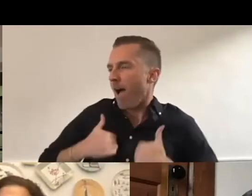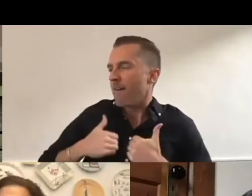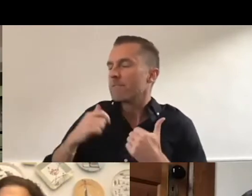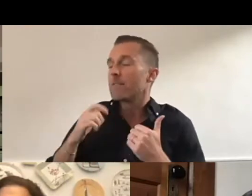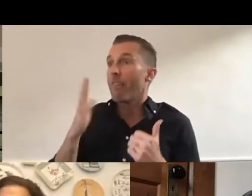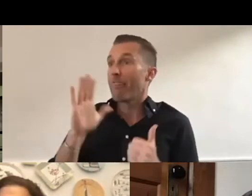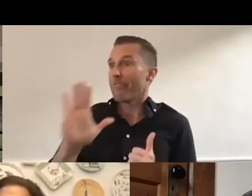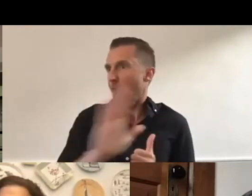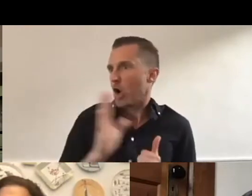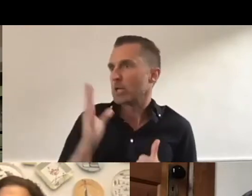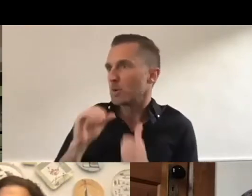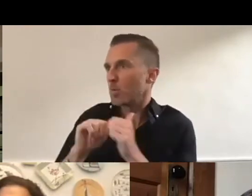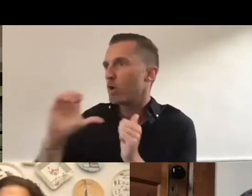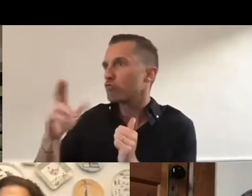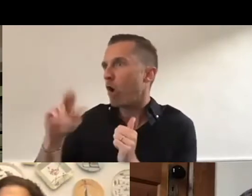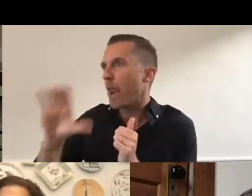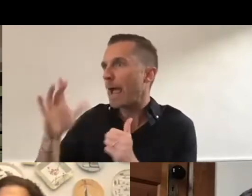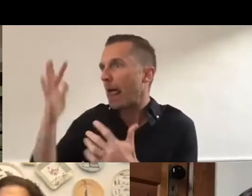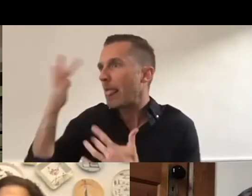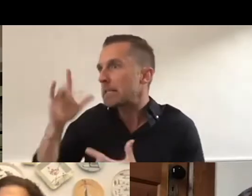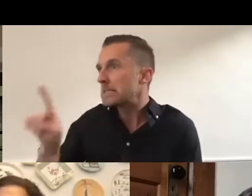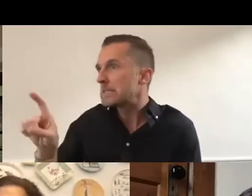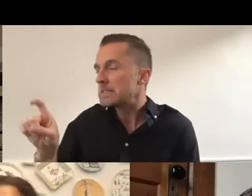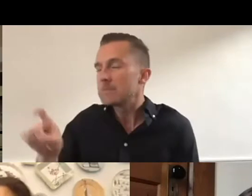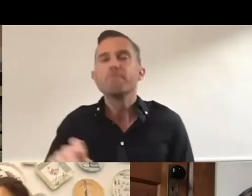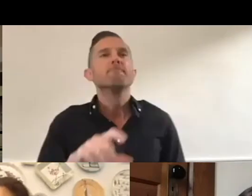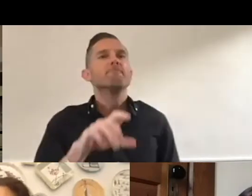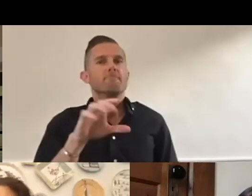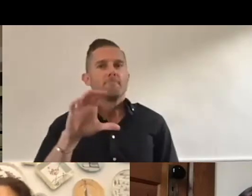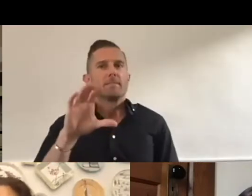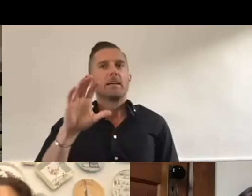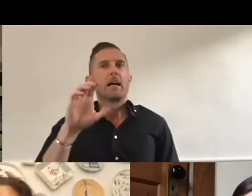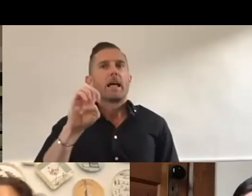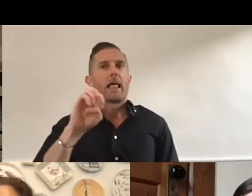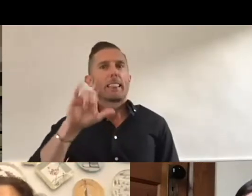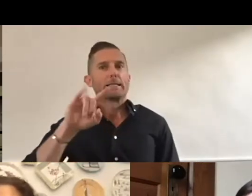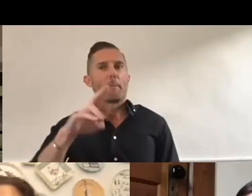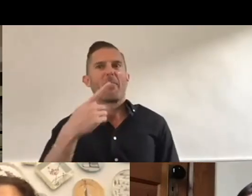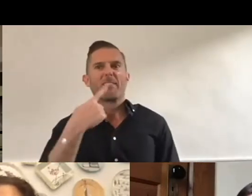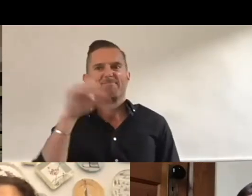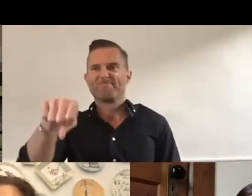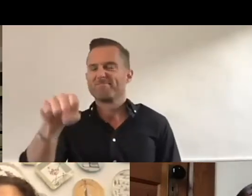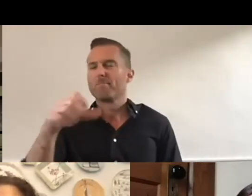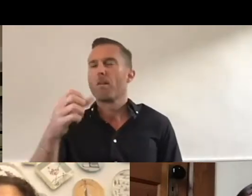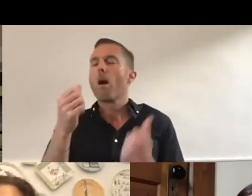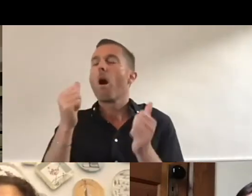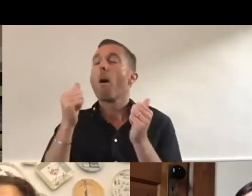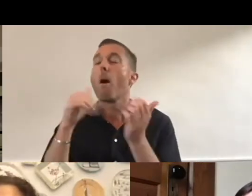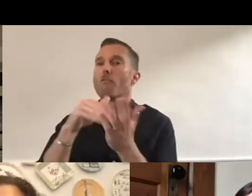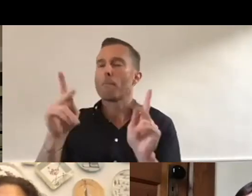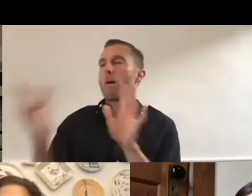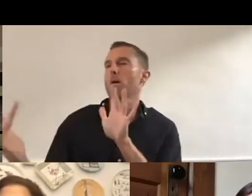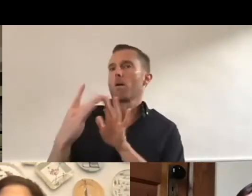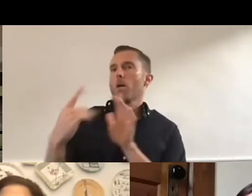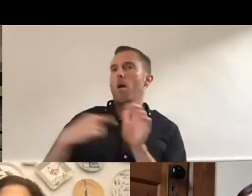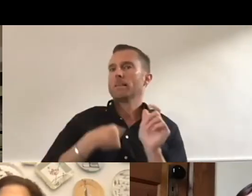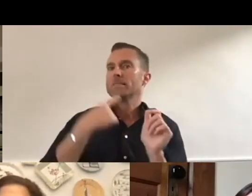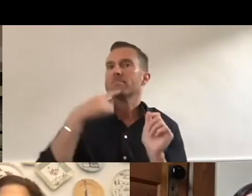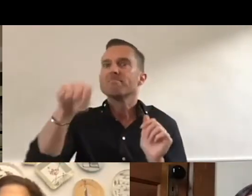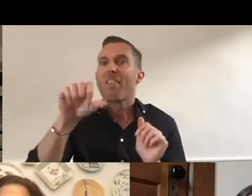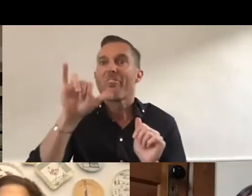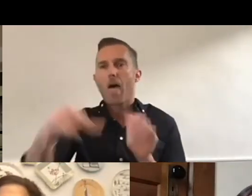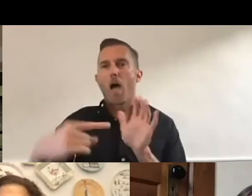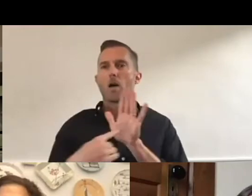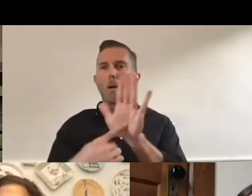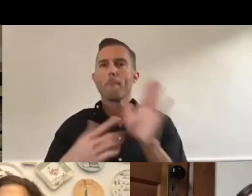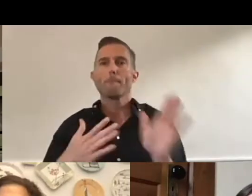illness? Yeah, there were a lot of people who reached out on that level who were living that experience and said, thank you, now this mirrors my experience. There are